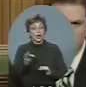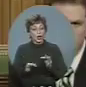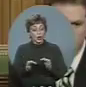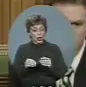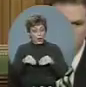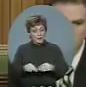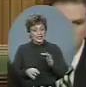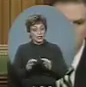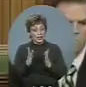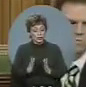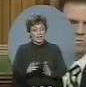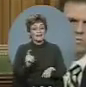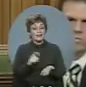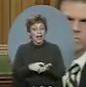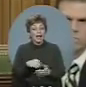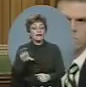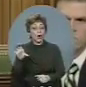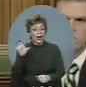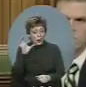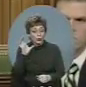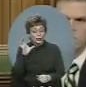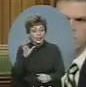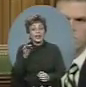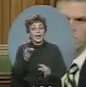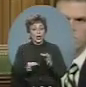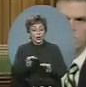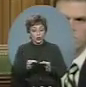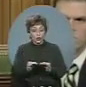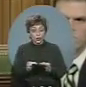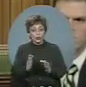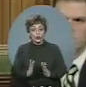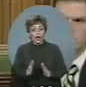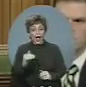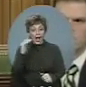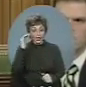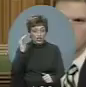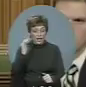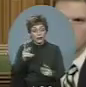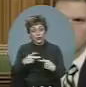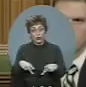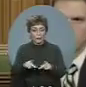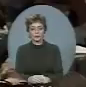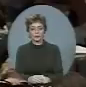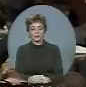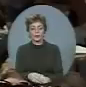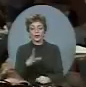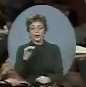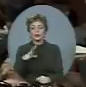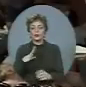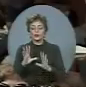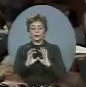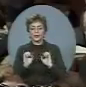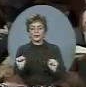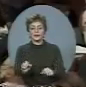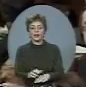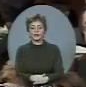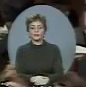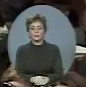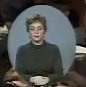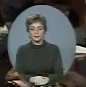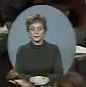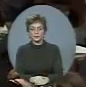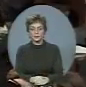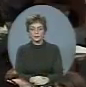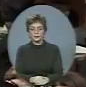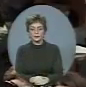listen to the Chief Justices of this country, or is he going to get up in this House and say that they're wrong? Everyone in this